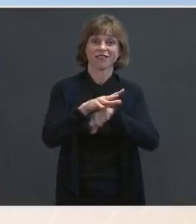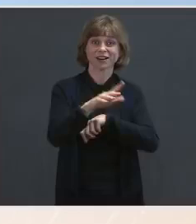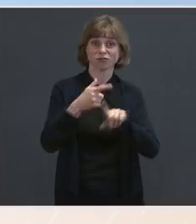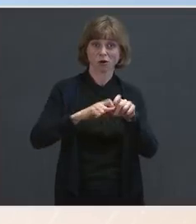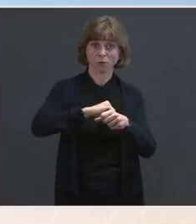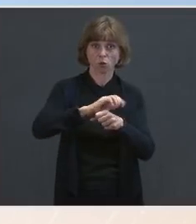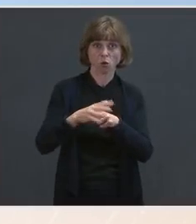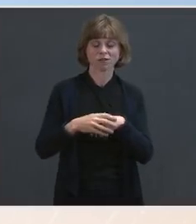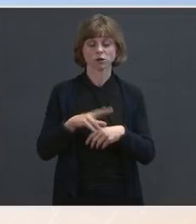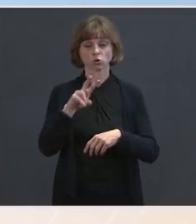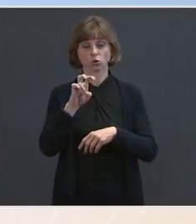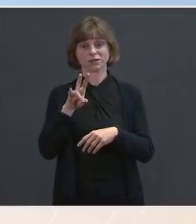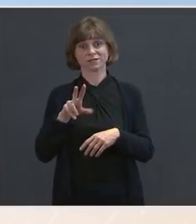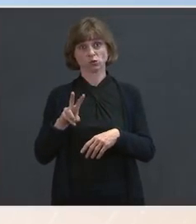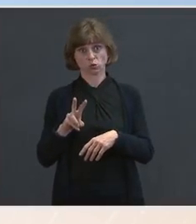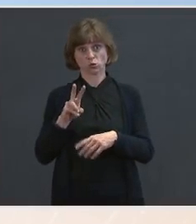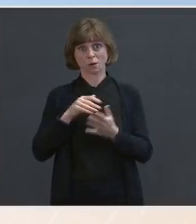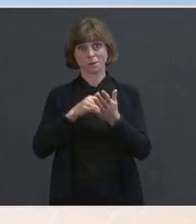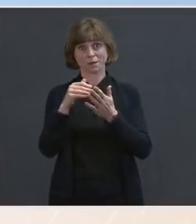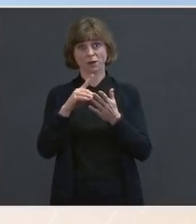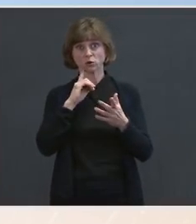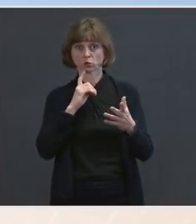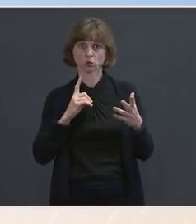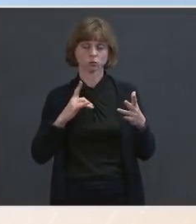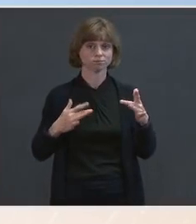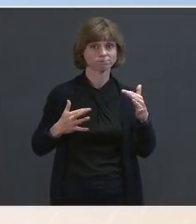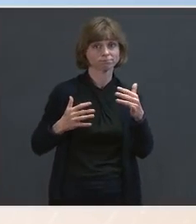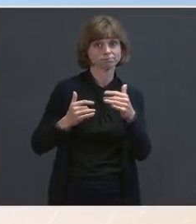million to cut through the backlog of disability claims,